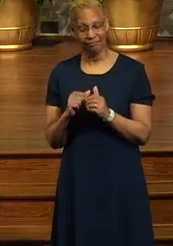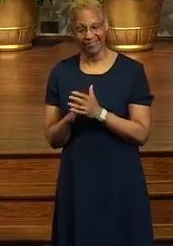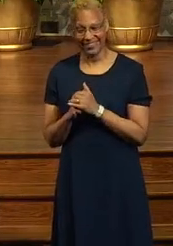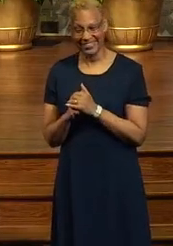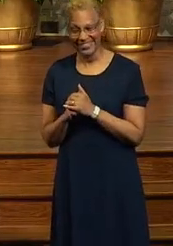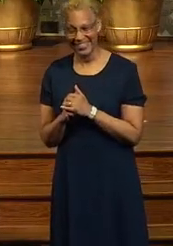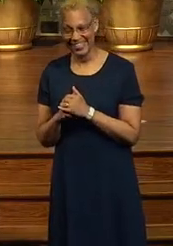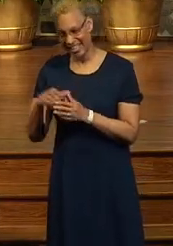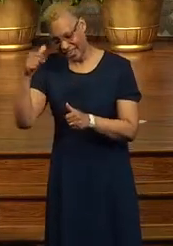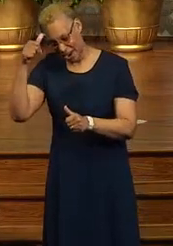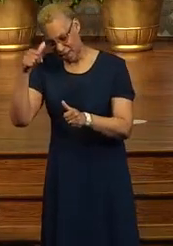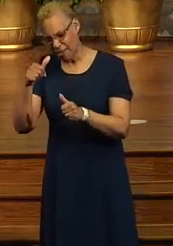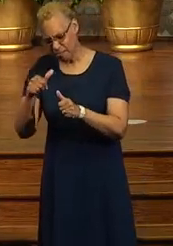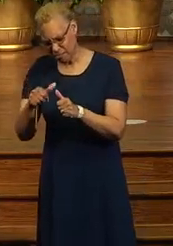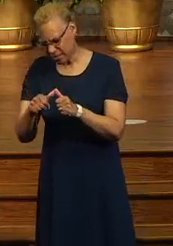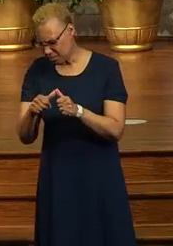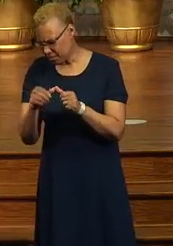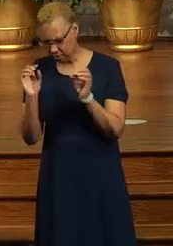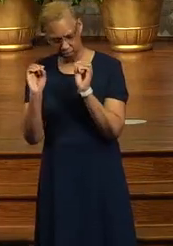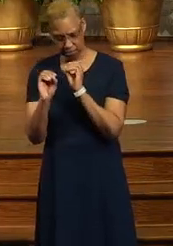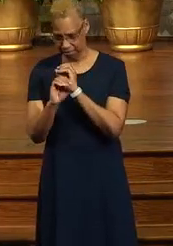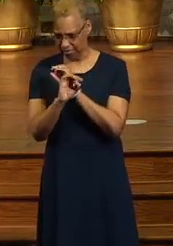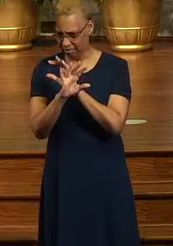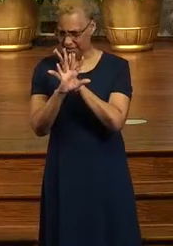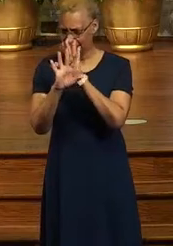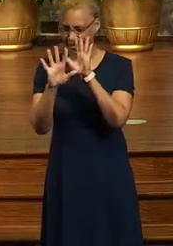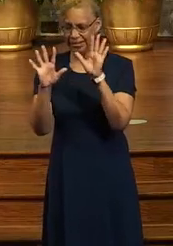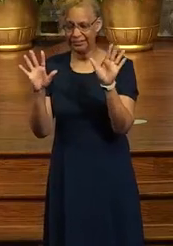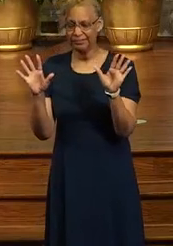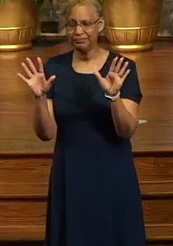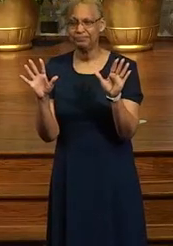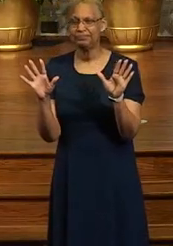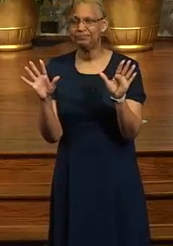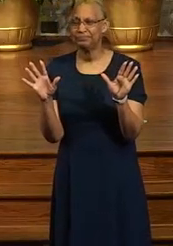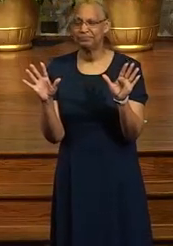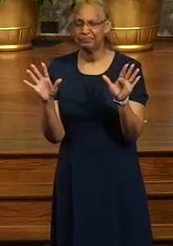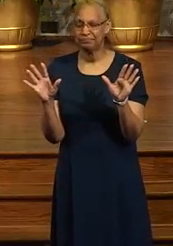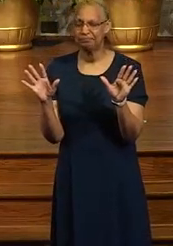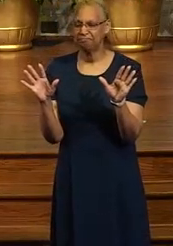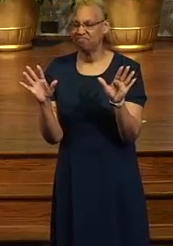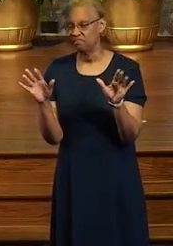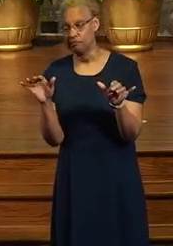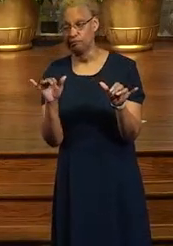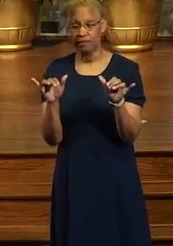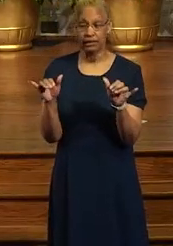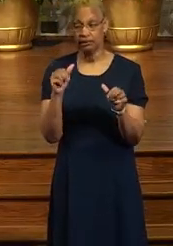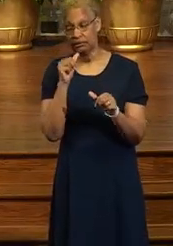I remembered vividly, like it was just as yesterday,